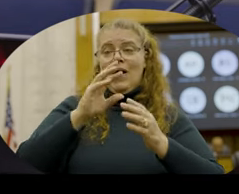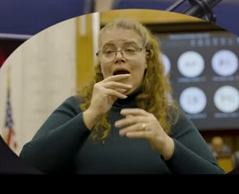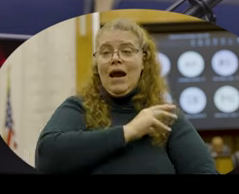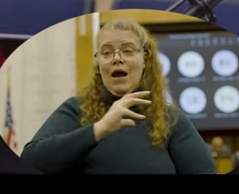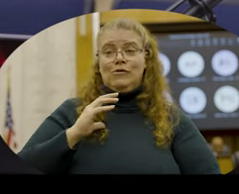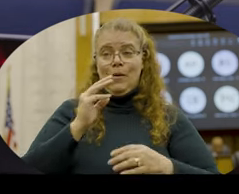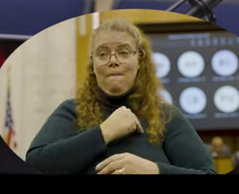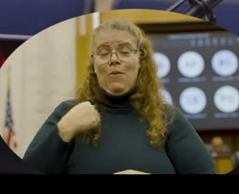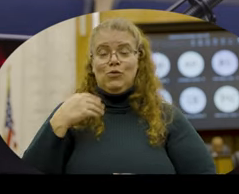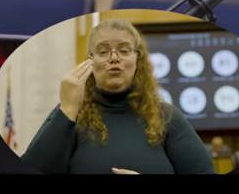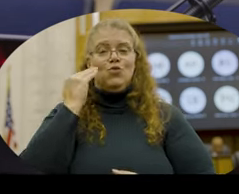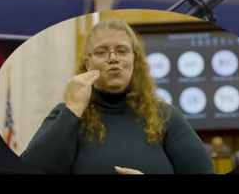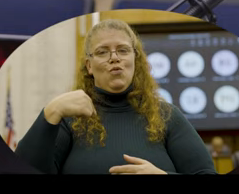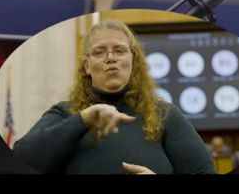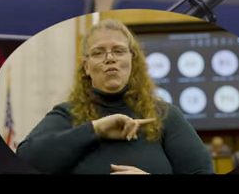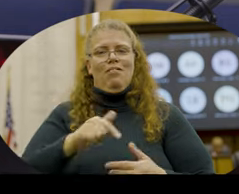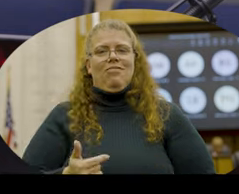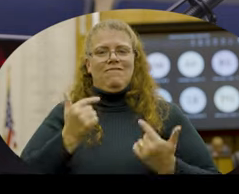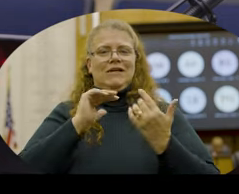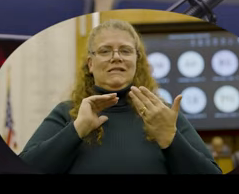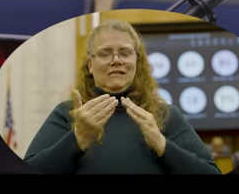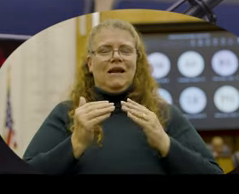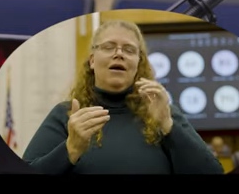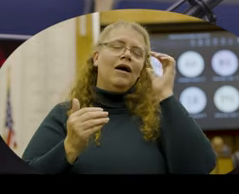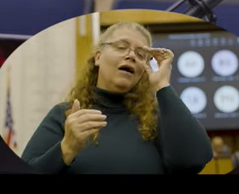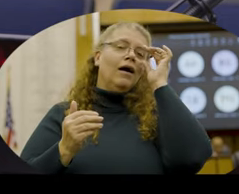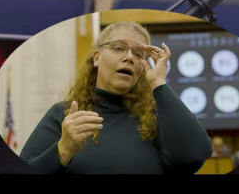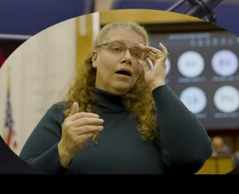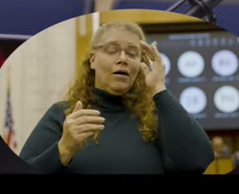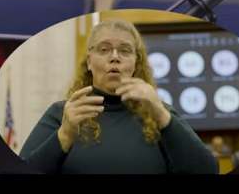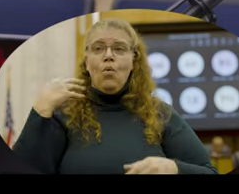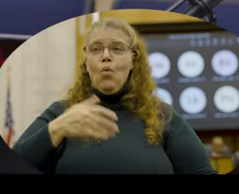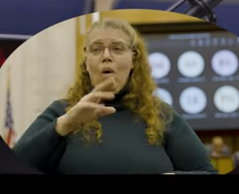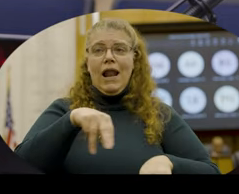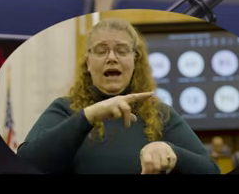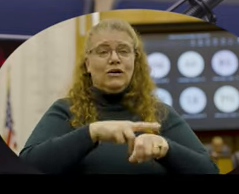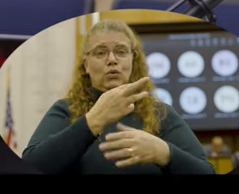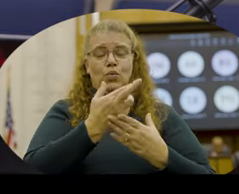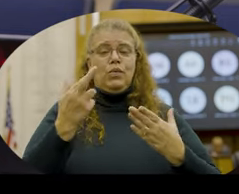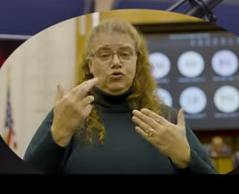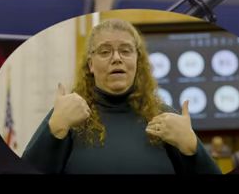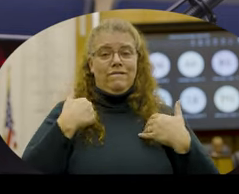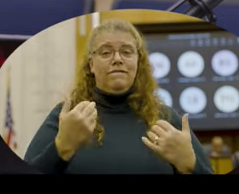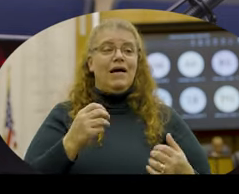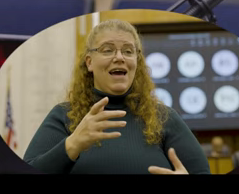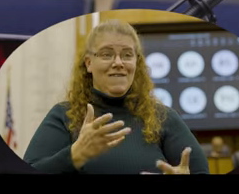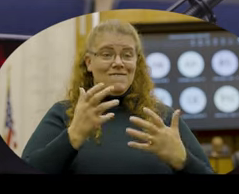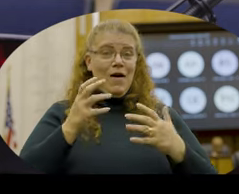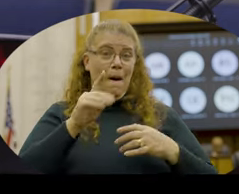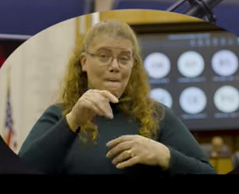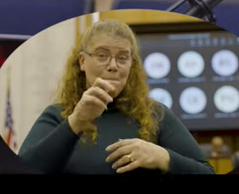Heritage Campus. To be clear, this is in addition to the $11 million grant we recently received from the